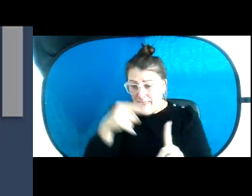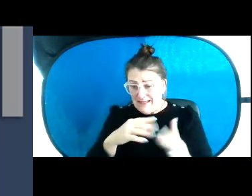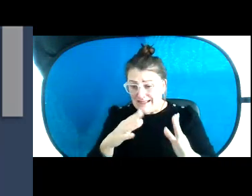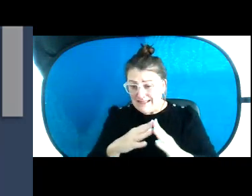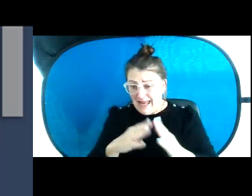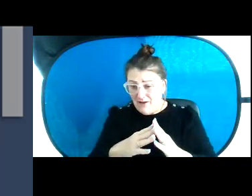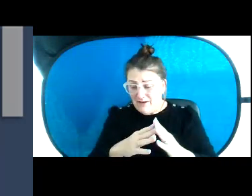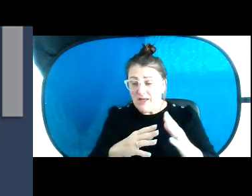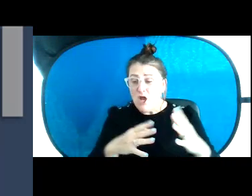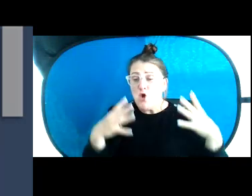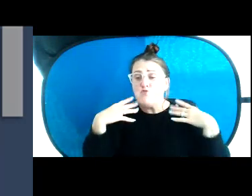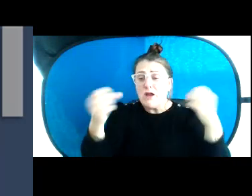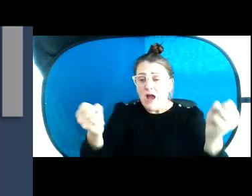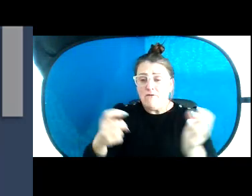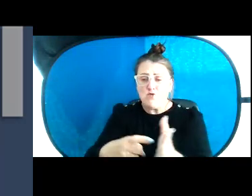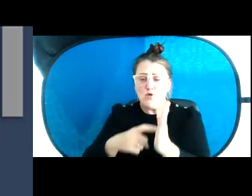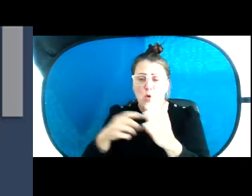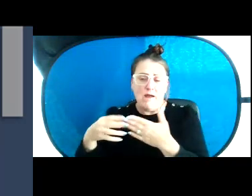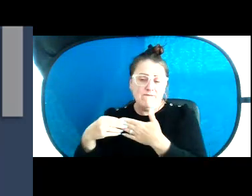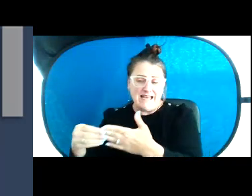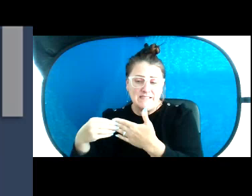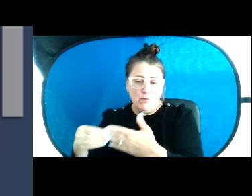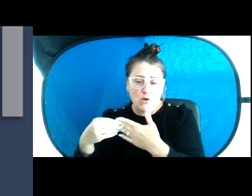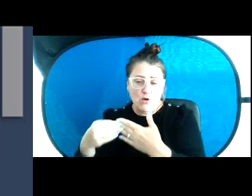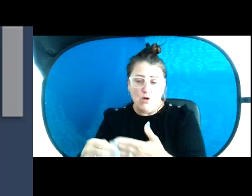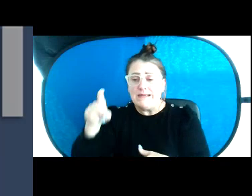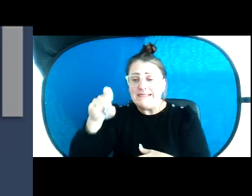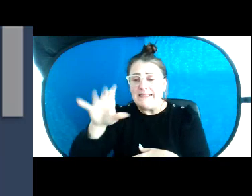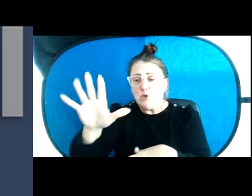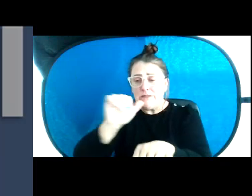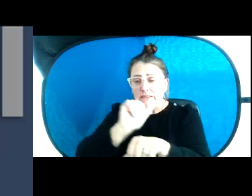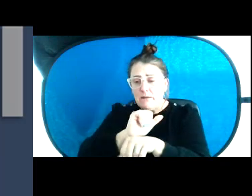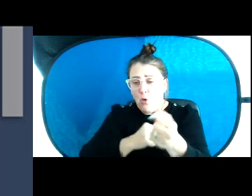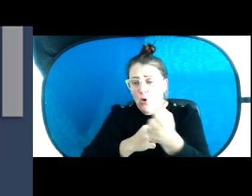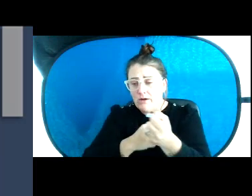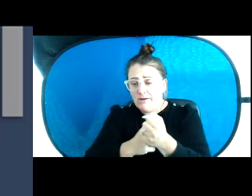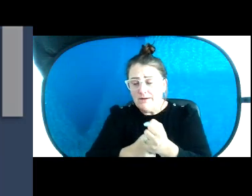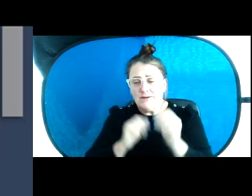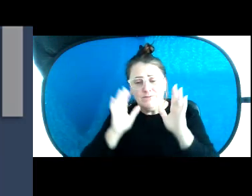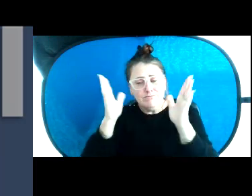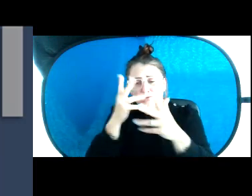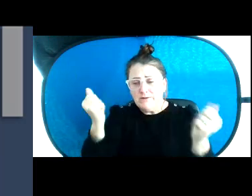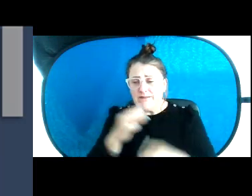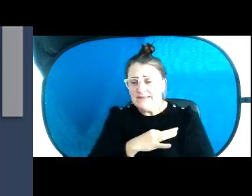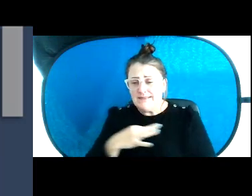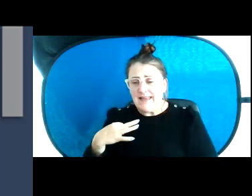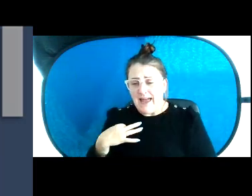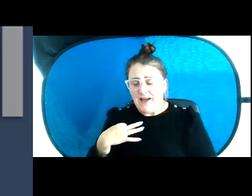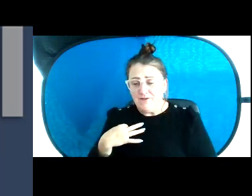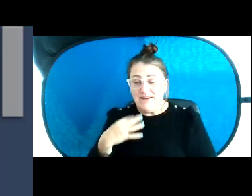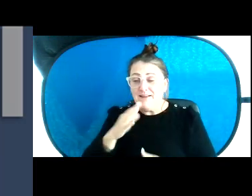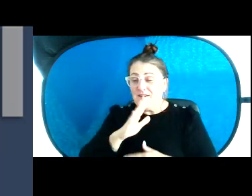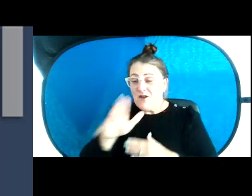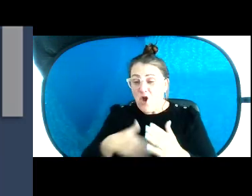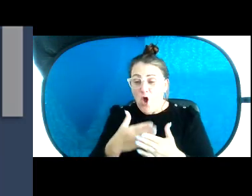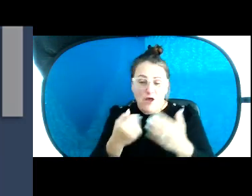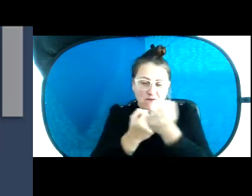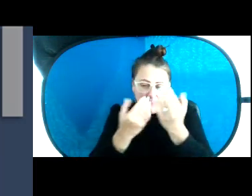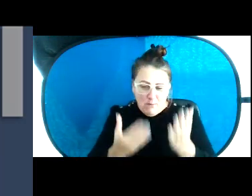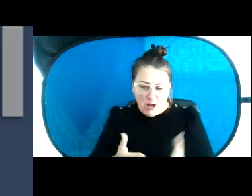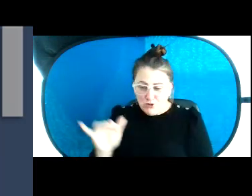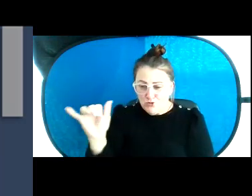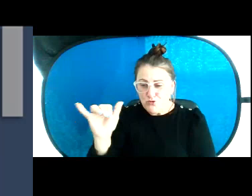flexibility. None of this would have been possible without your support and the excellent staff you have. Well, that and all of our sponsors too.